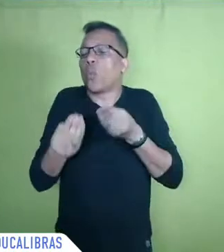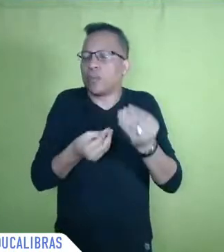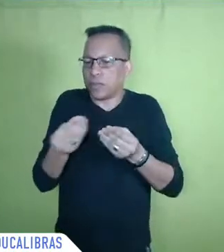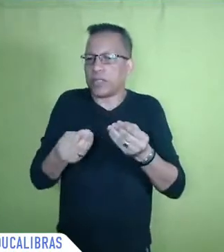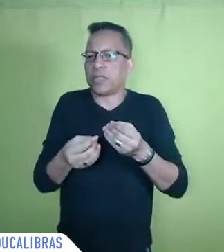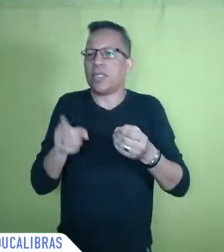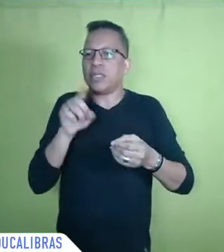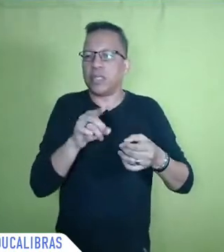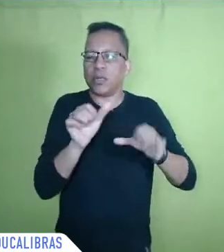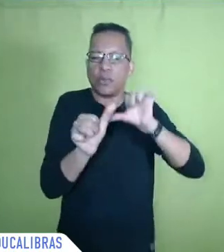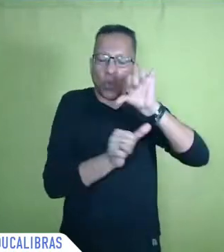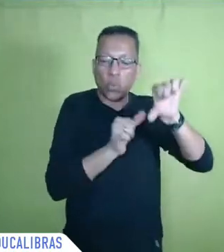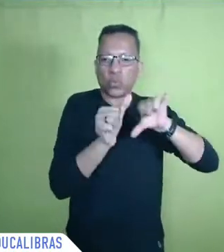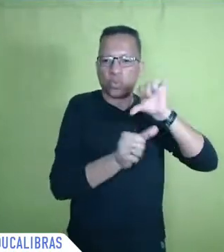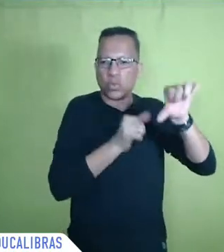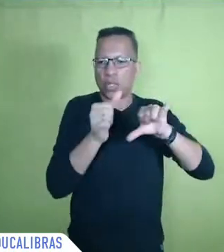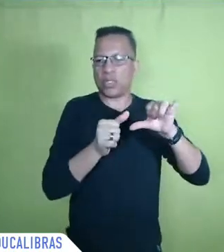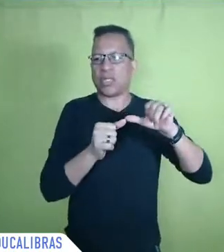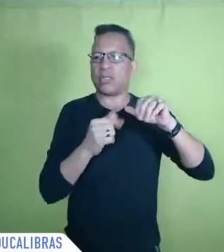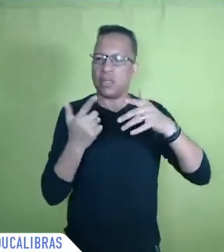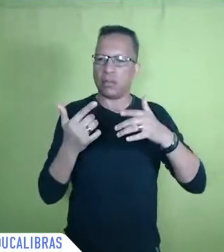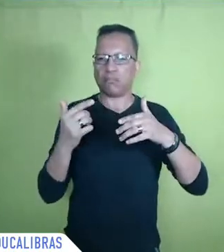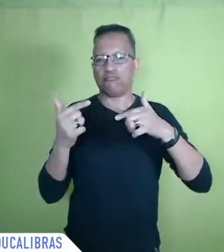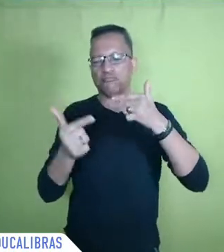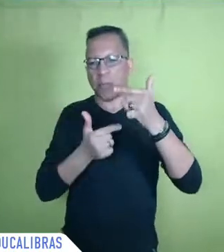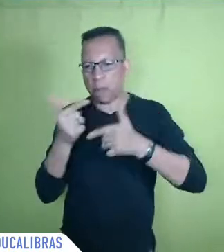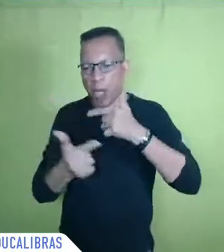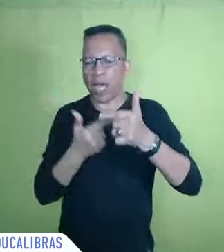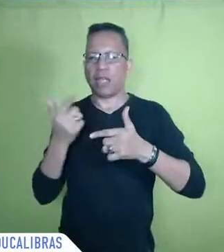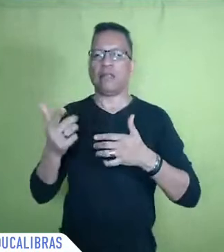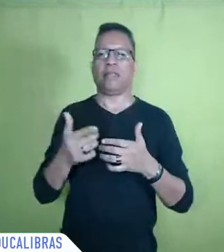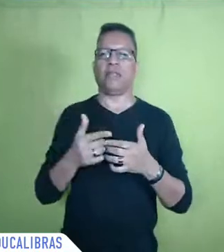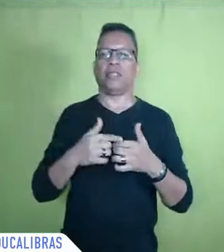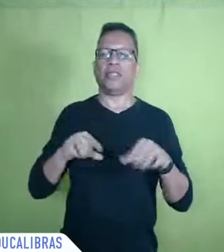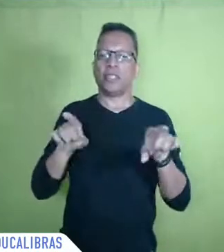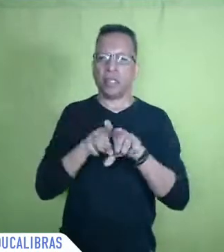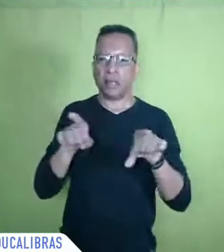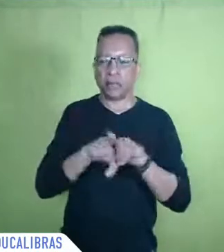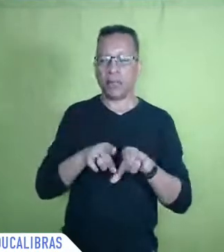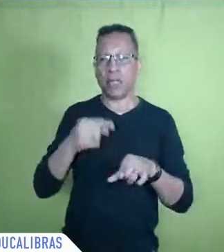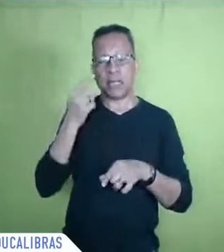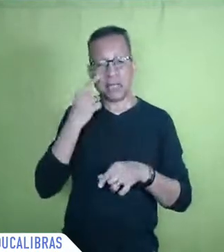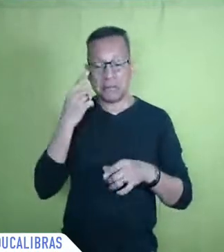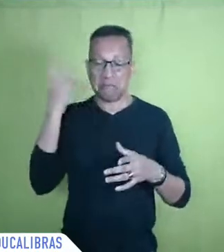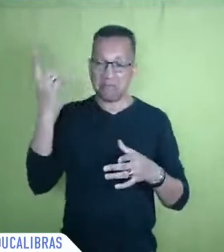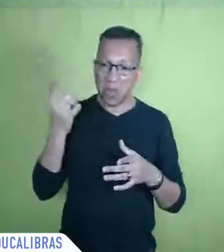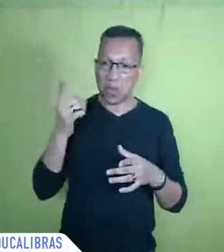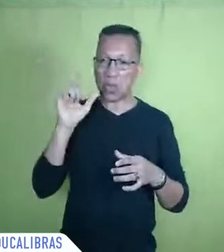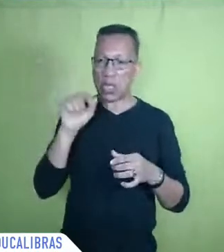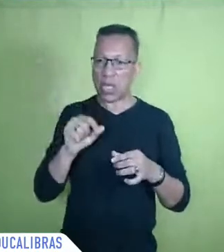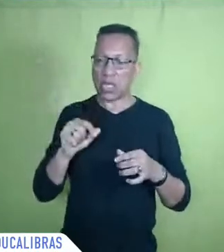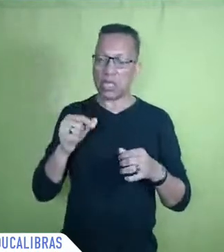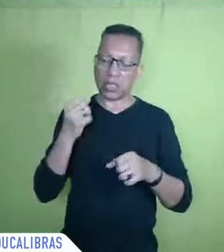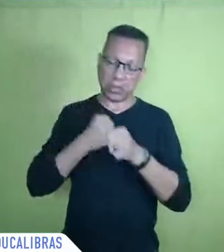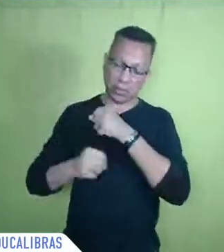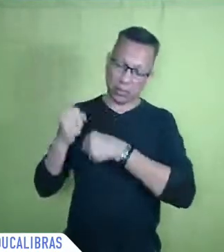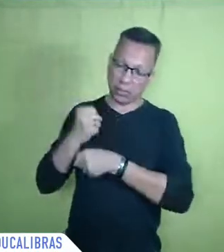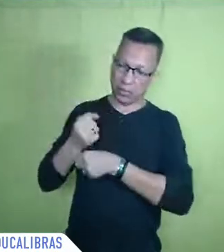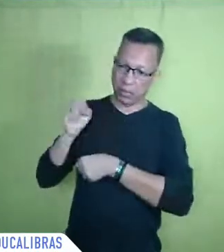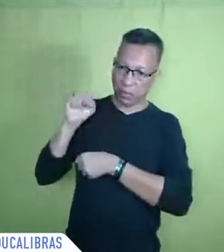globalization and liberalization tendencies from the 1980s, which devastated huge parts of Brazilian